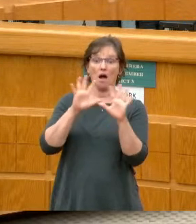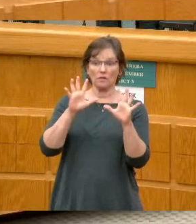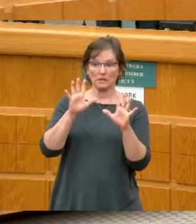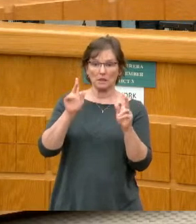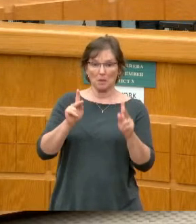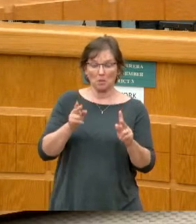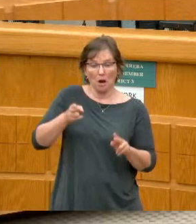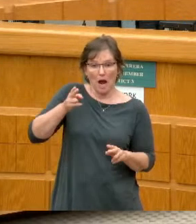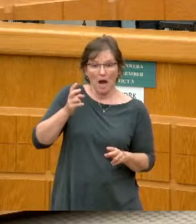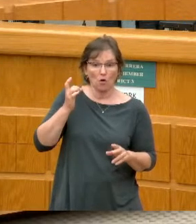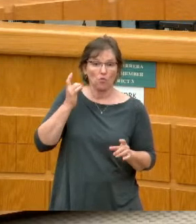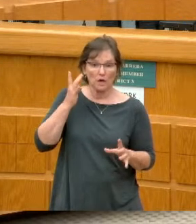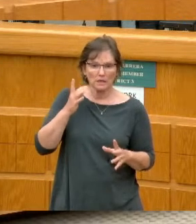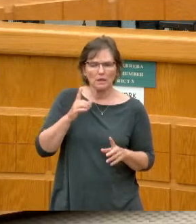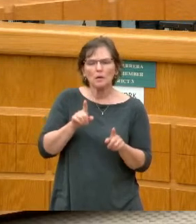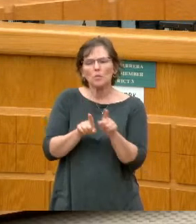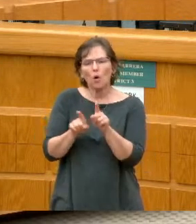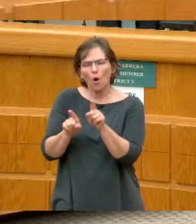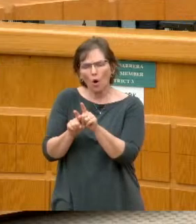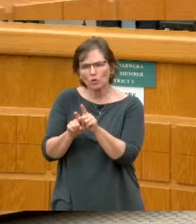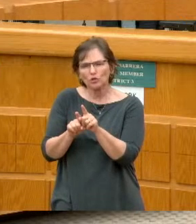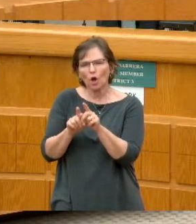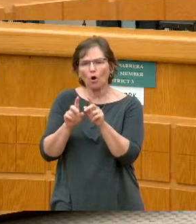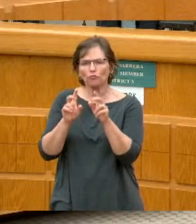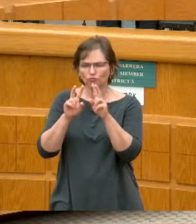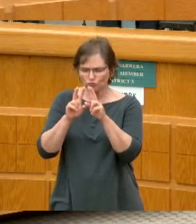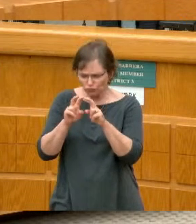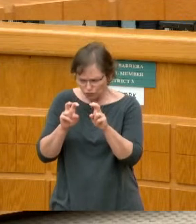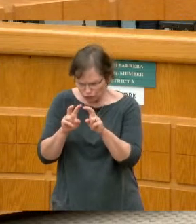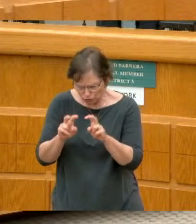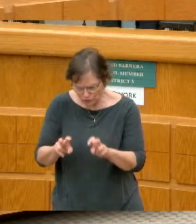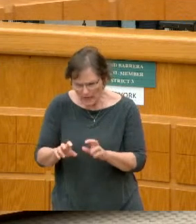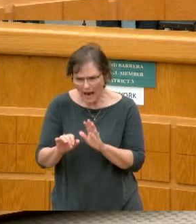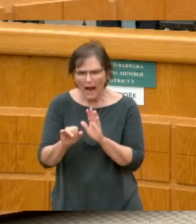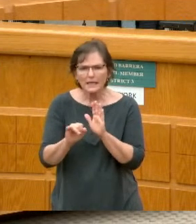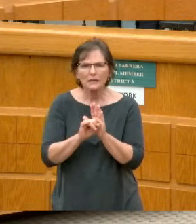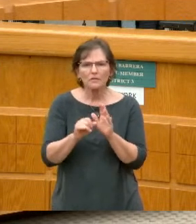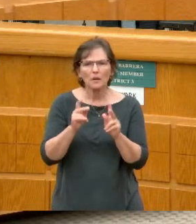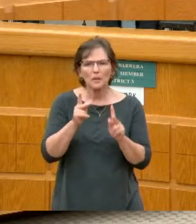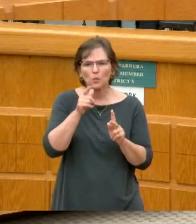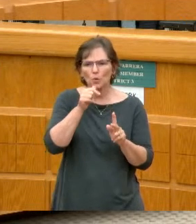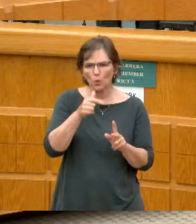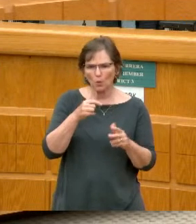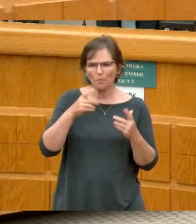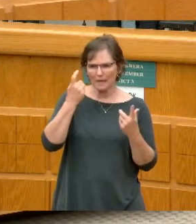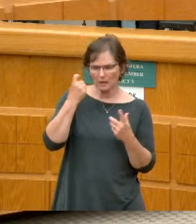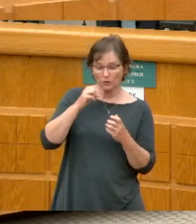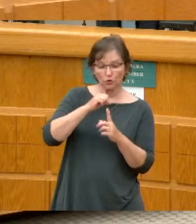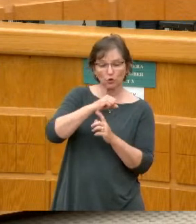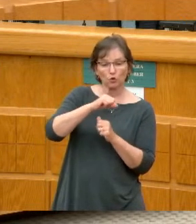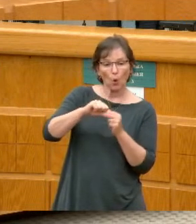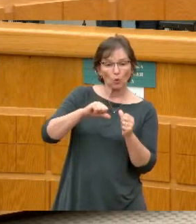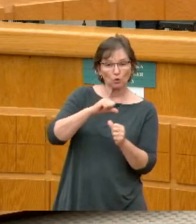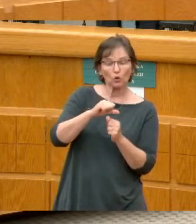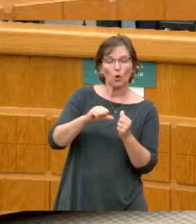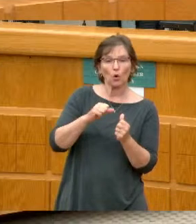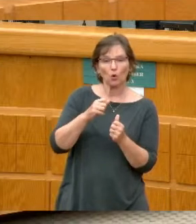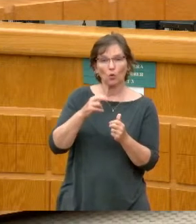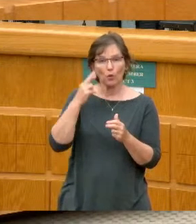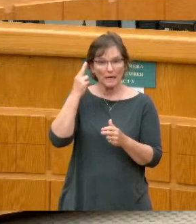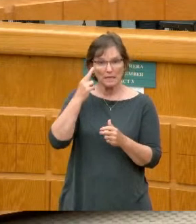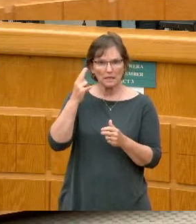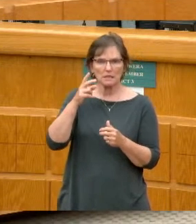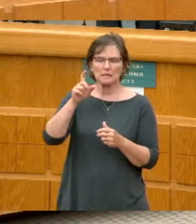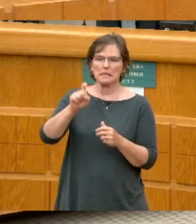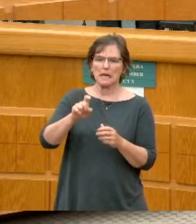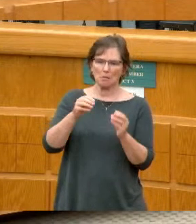and community context. I think this is the most exciting for those that live in the space of the medical community and public health,